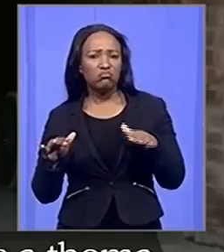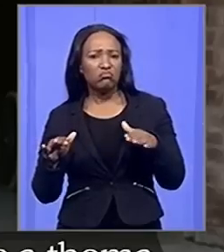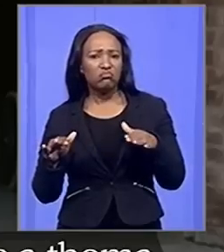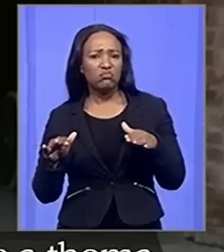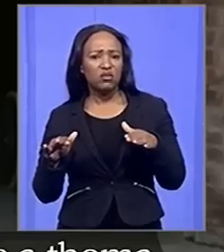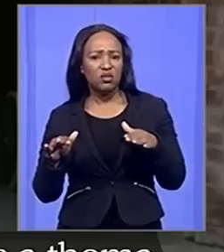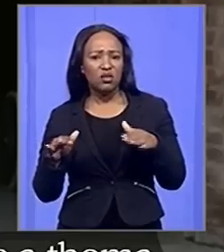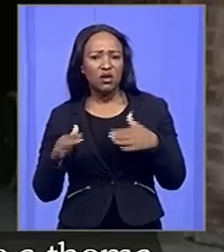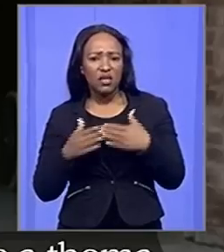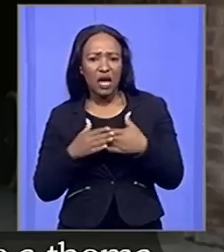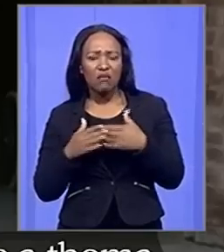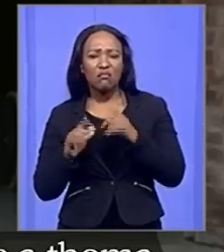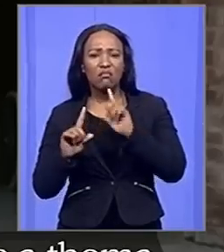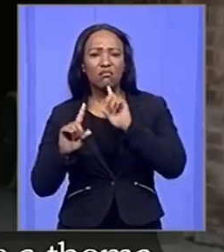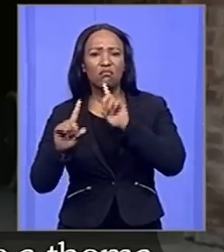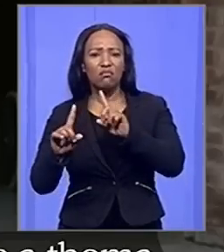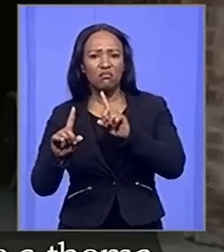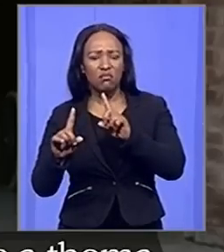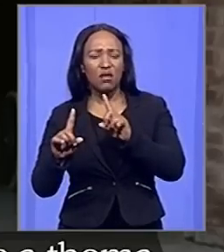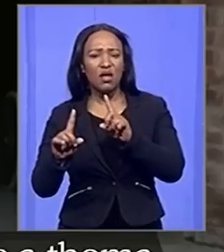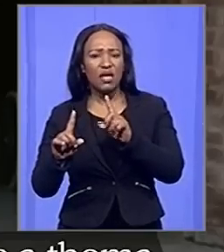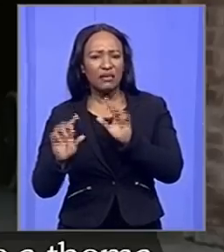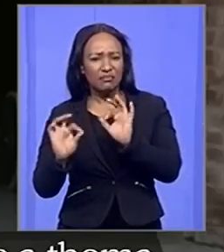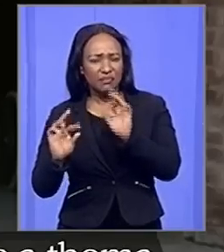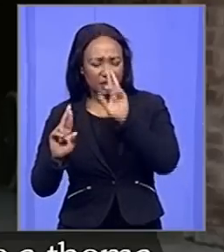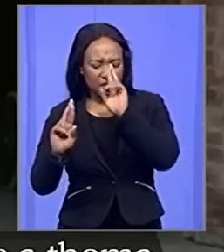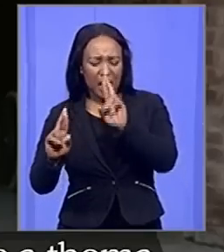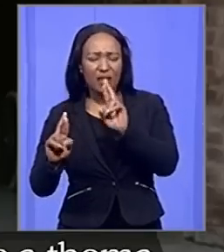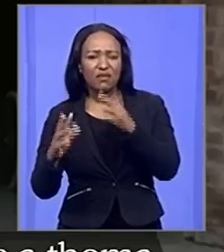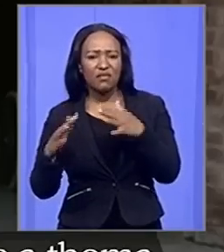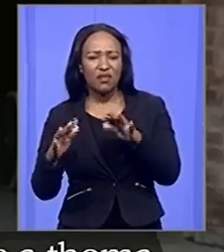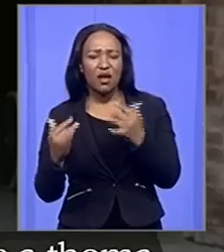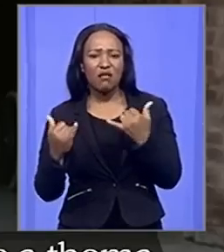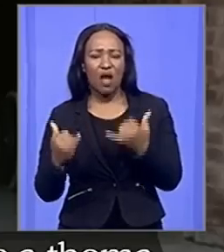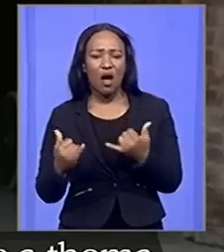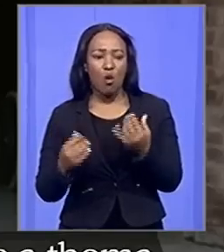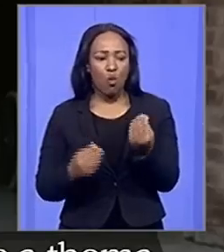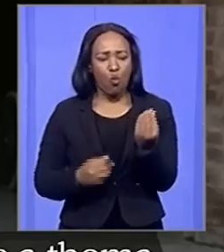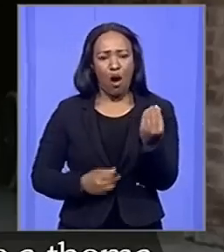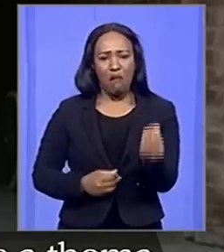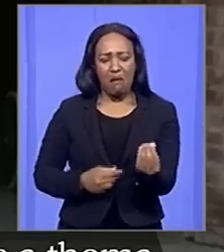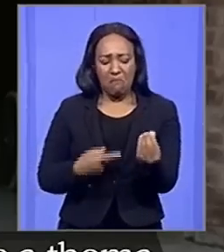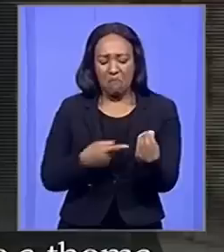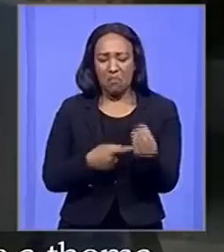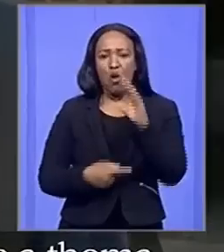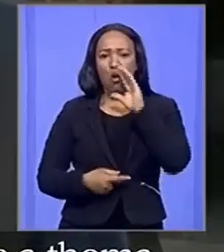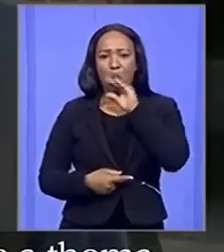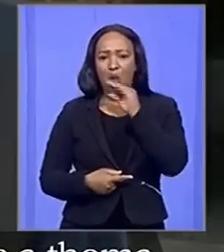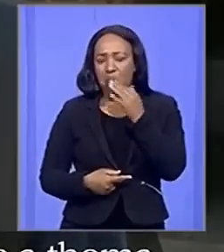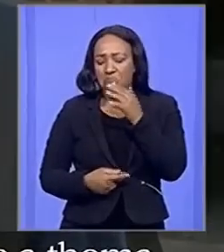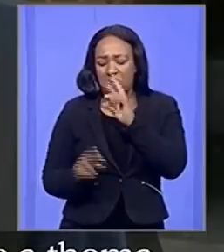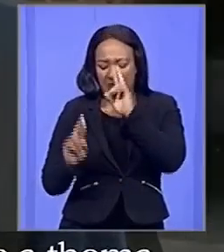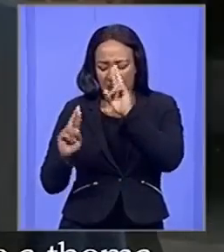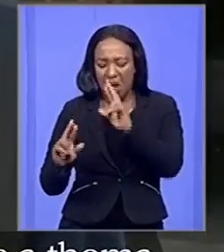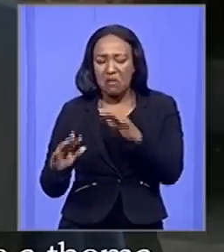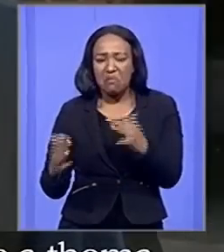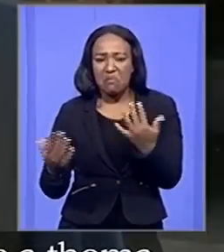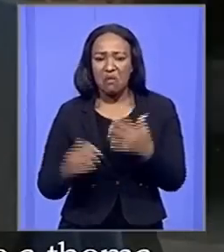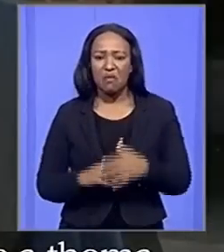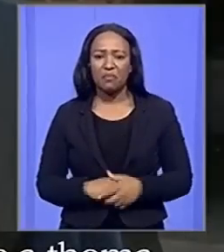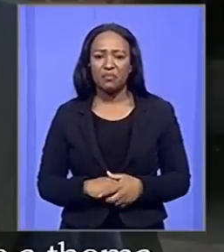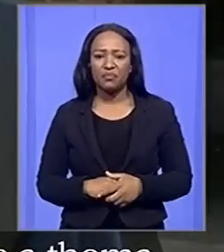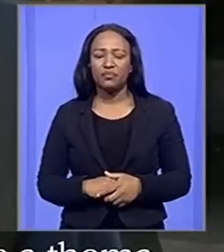mogola go araba yaka ekete o buela kgaitsedi bana ba gompieno ha bua le wena ha gona ha go tlotle nne ke motho ke bona gore